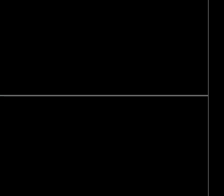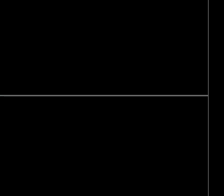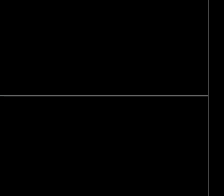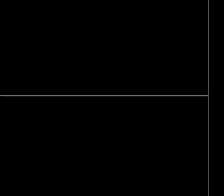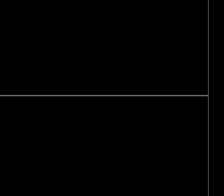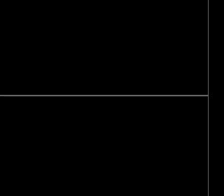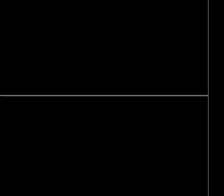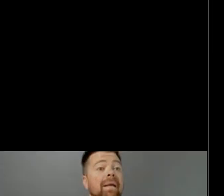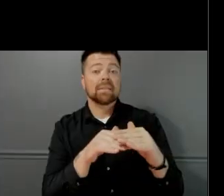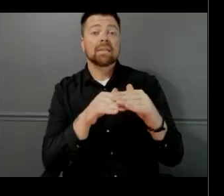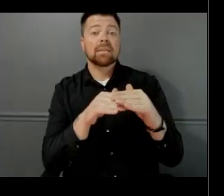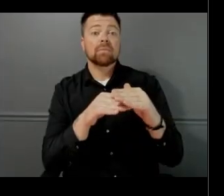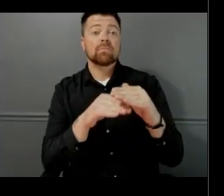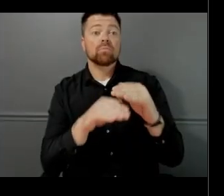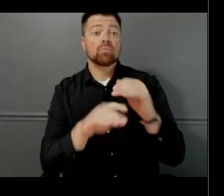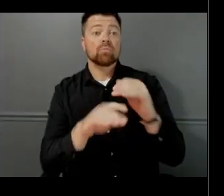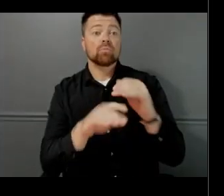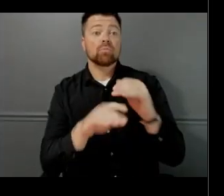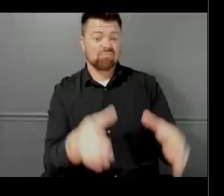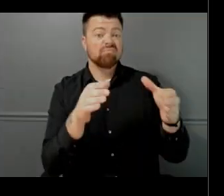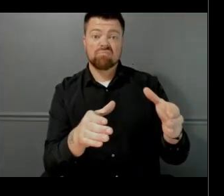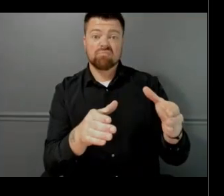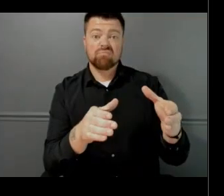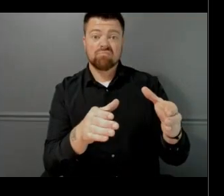Accessible trash facilities.